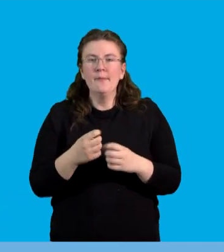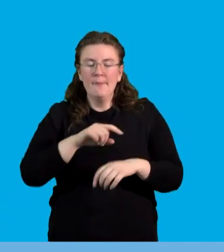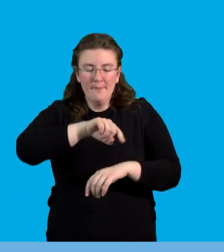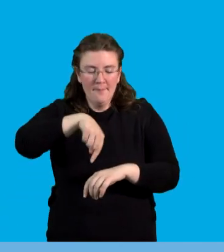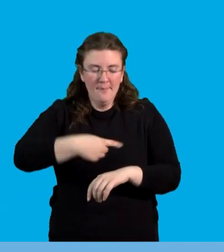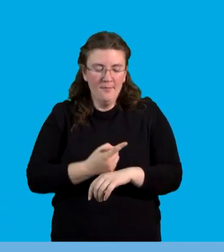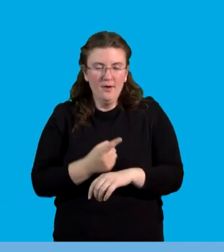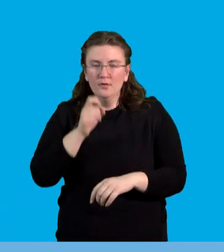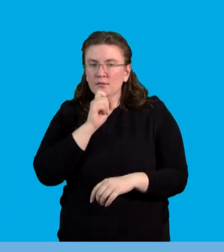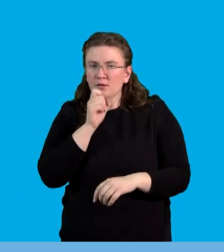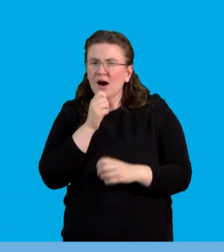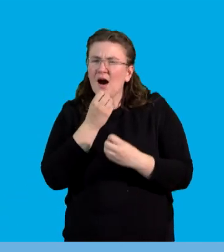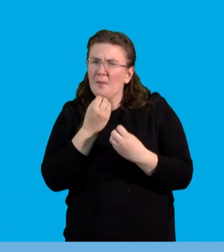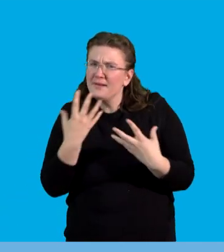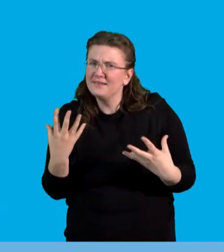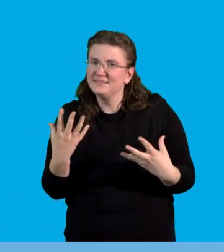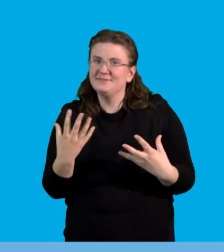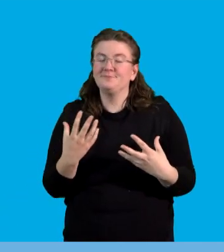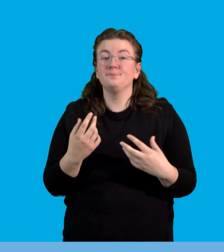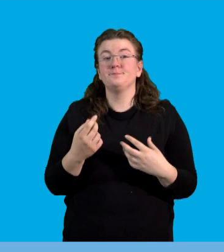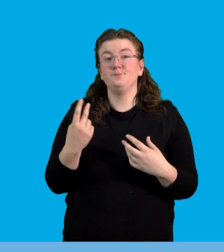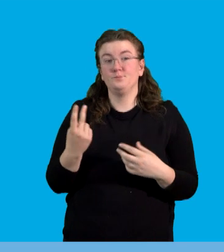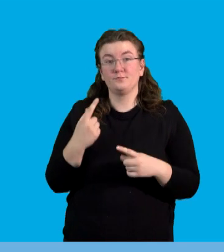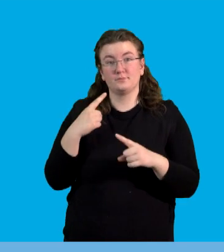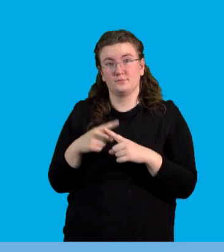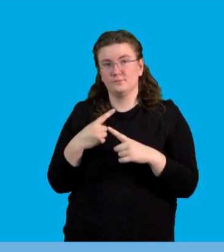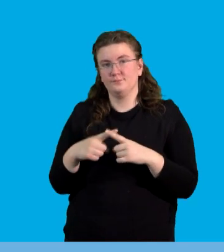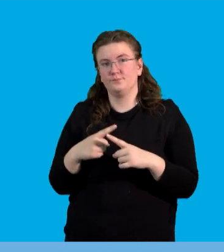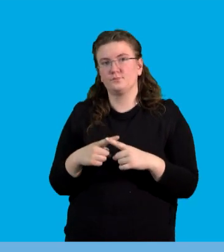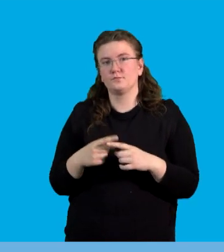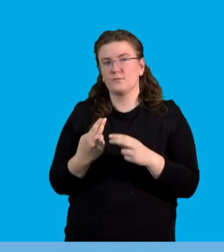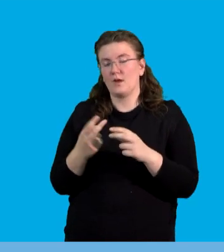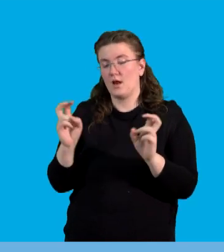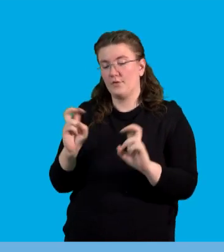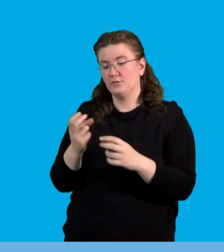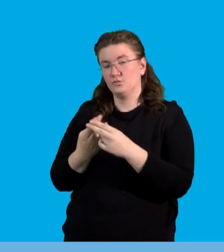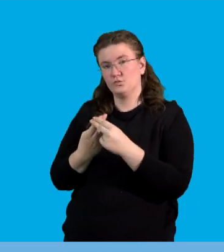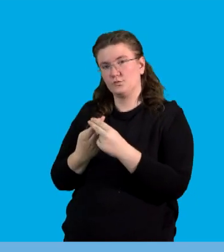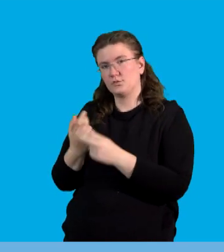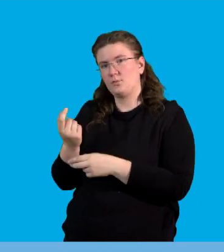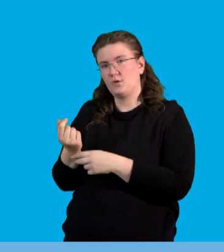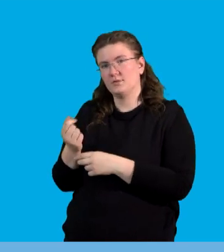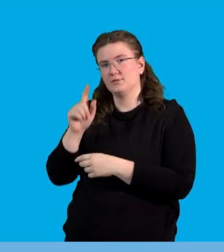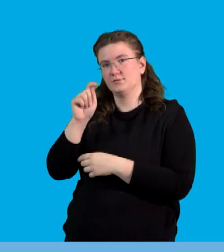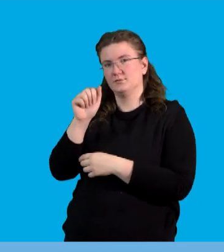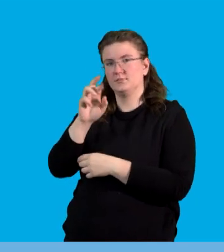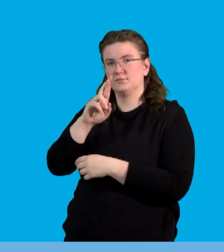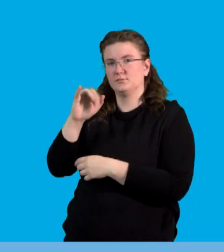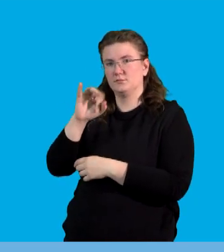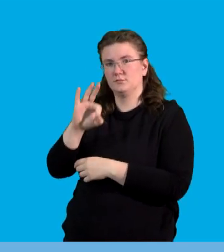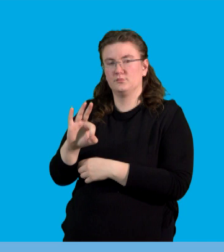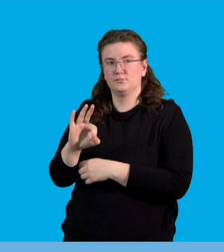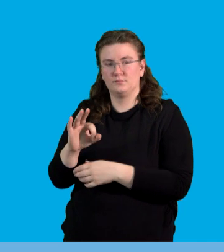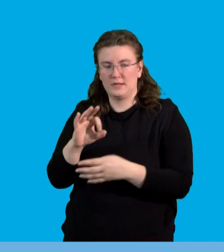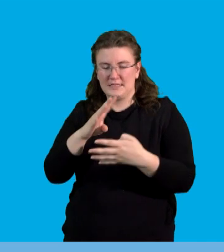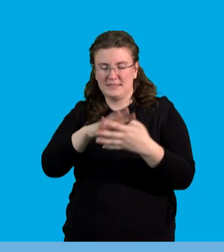hours in which that appliance was used, and then further be multiplied by the unit price of electricity, which is our